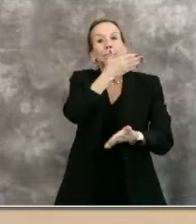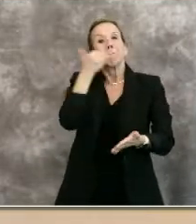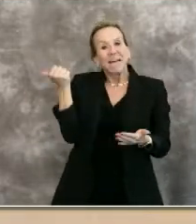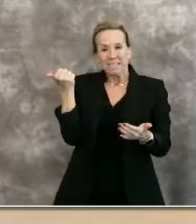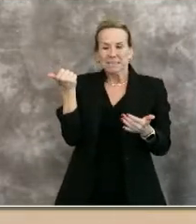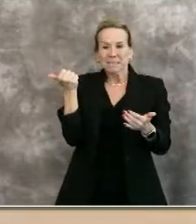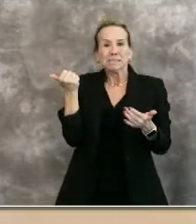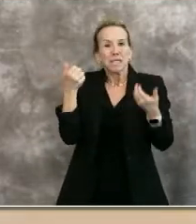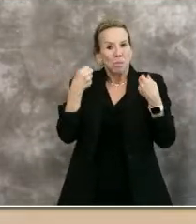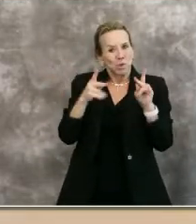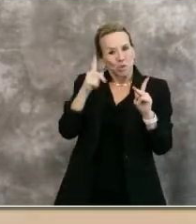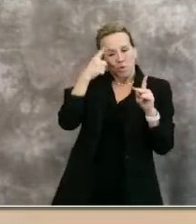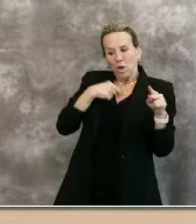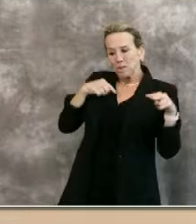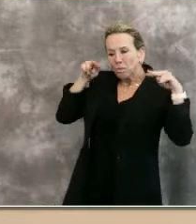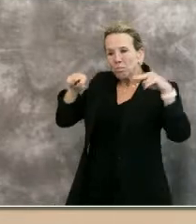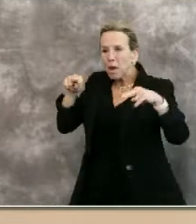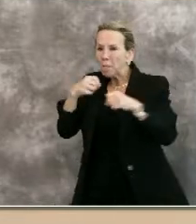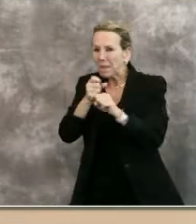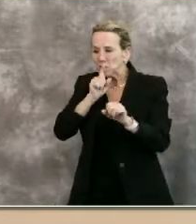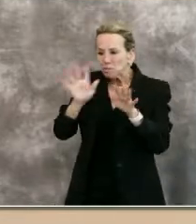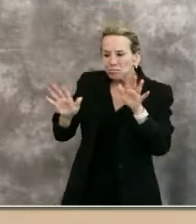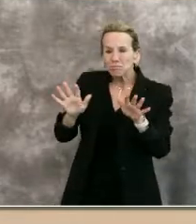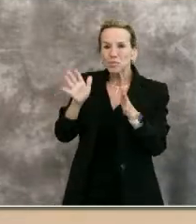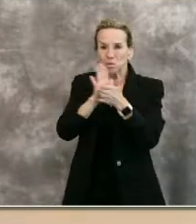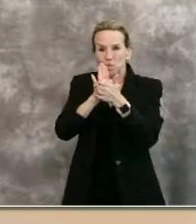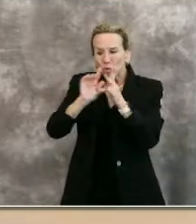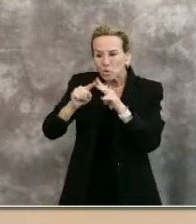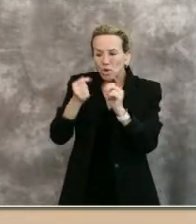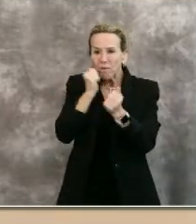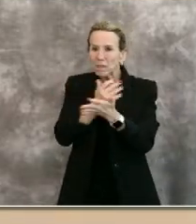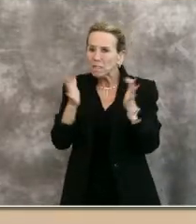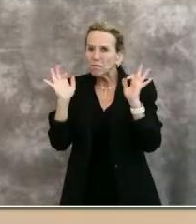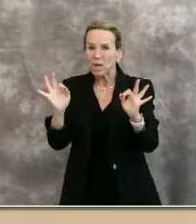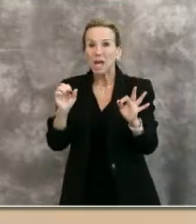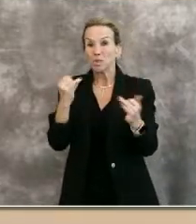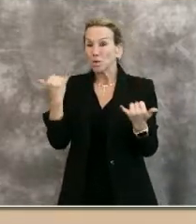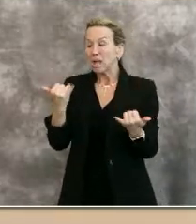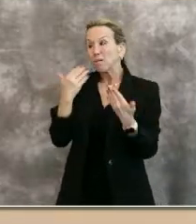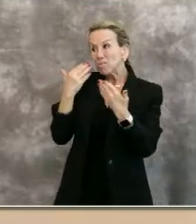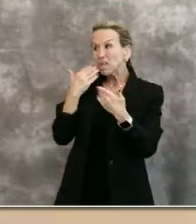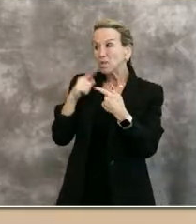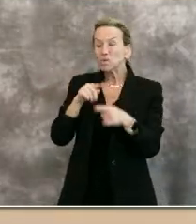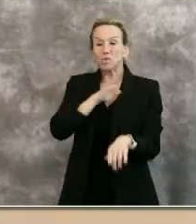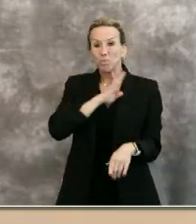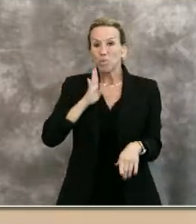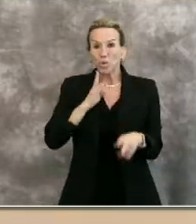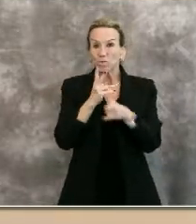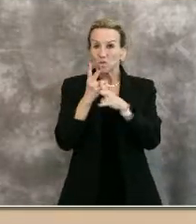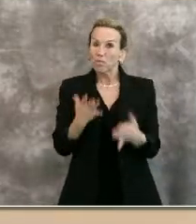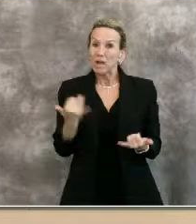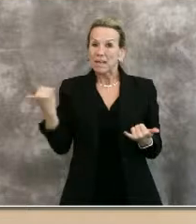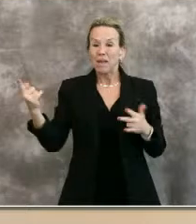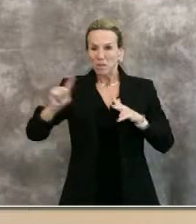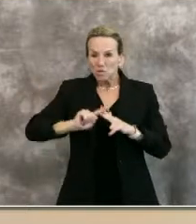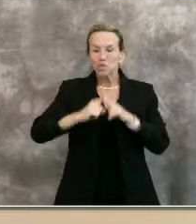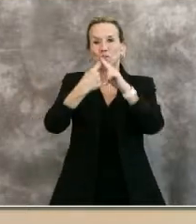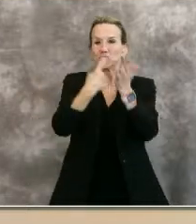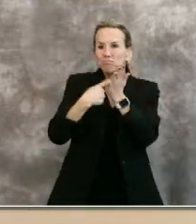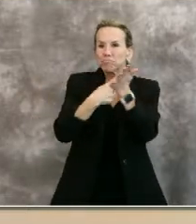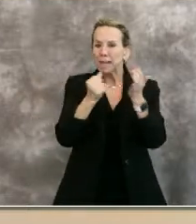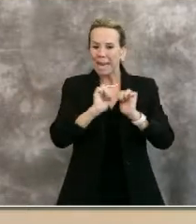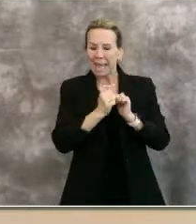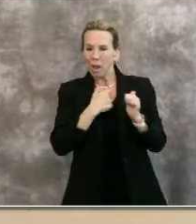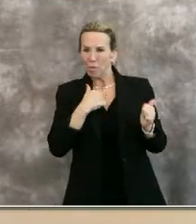what's happening. And so I'm grateful for the Board of Supervisors for taking, again, the initial step that we need to take to address the public health aspect